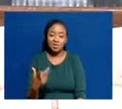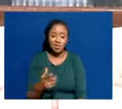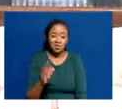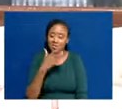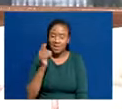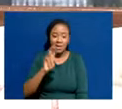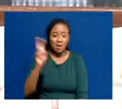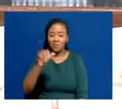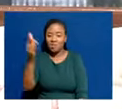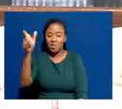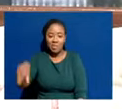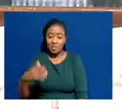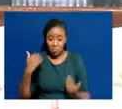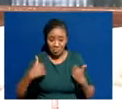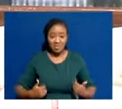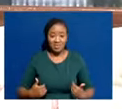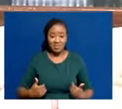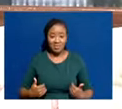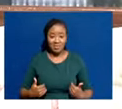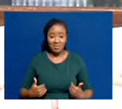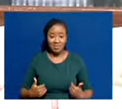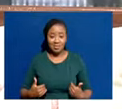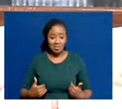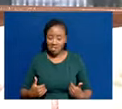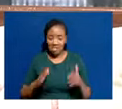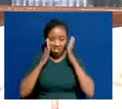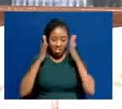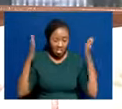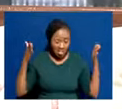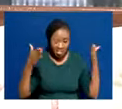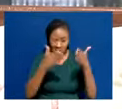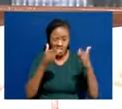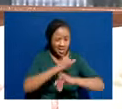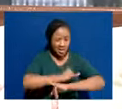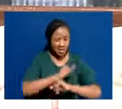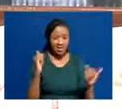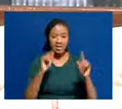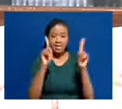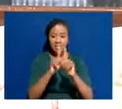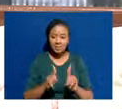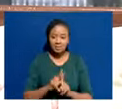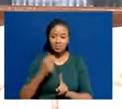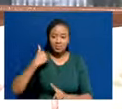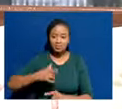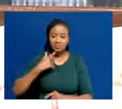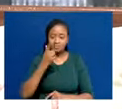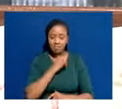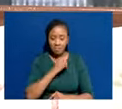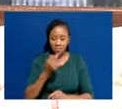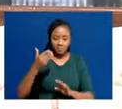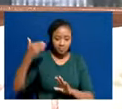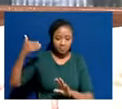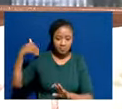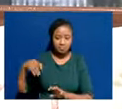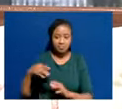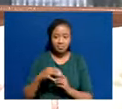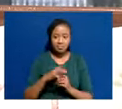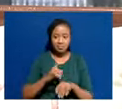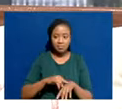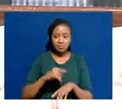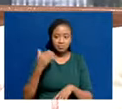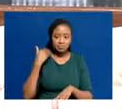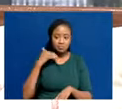somebody else. We're so committed. And I told you years ago here, the first way to deal with the cartels,